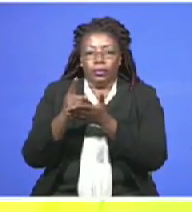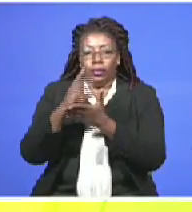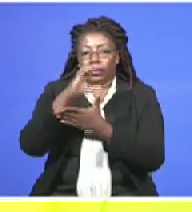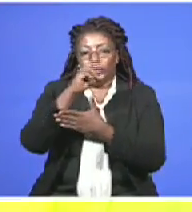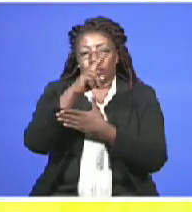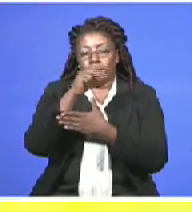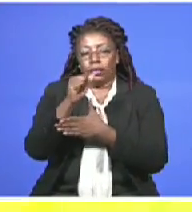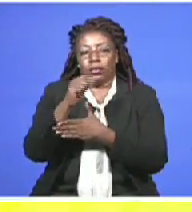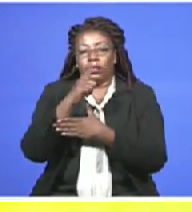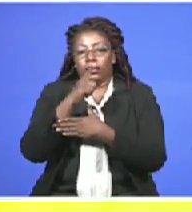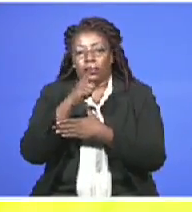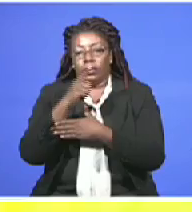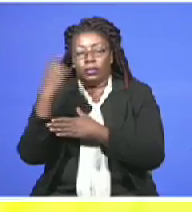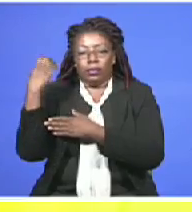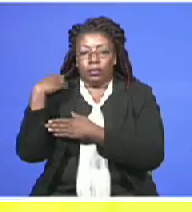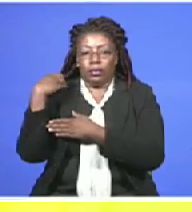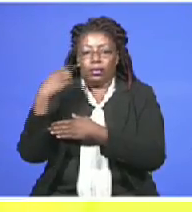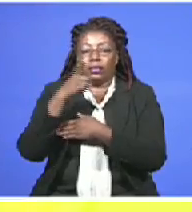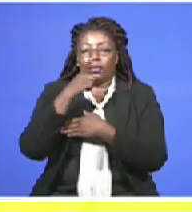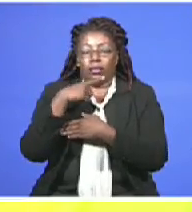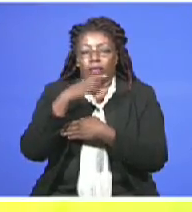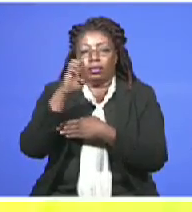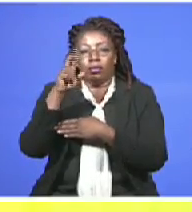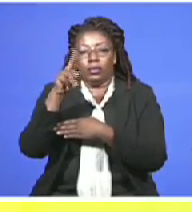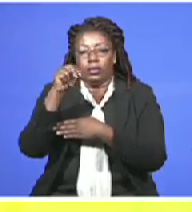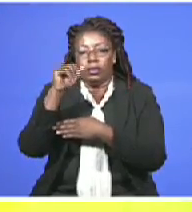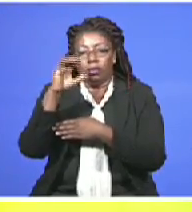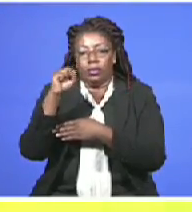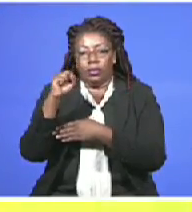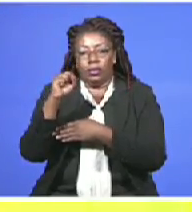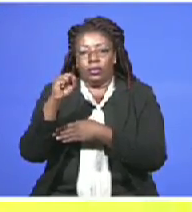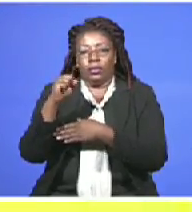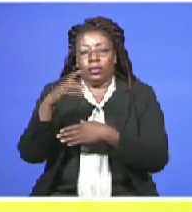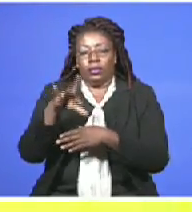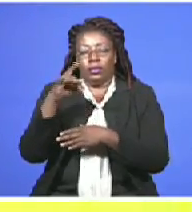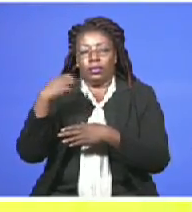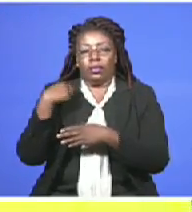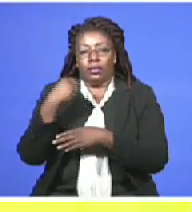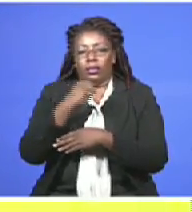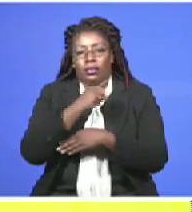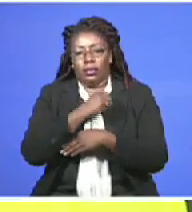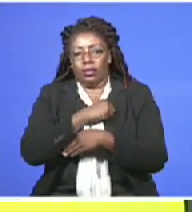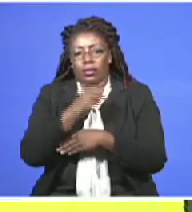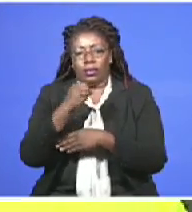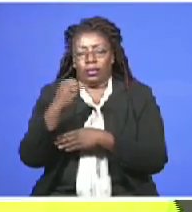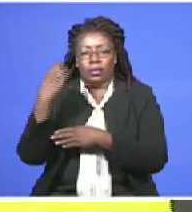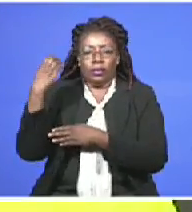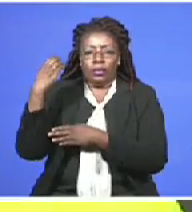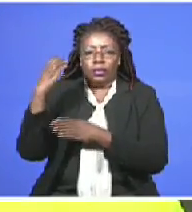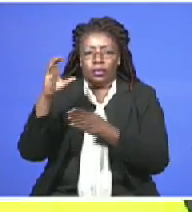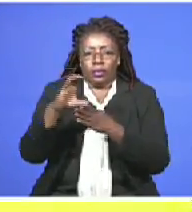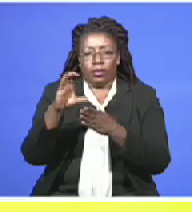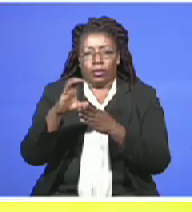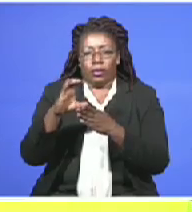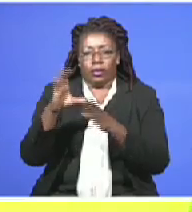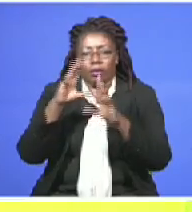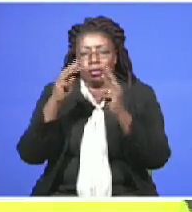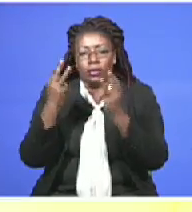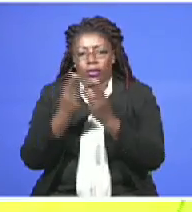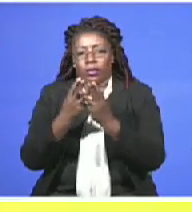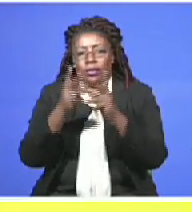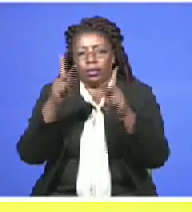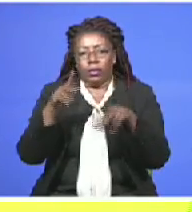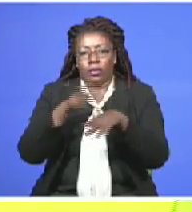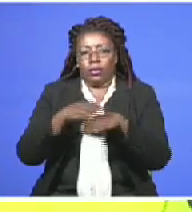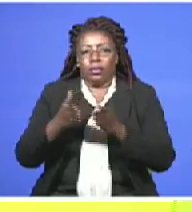manager of Lady Eunice, issued this statement. I fired the whole staff from bowman, captain, crew, everybody. The only man still on the boat is